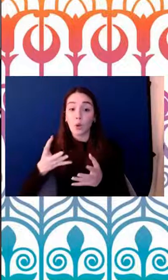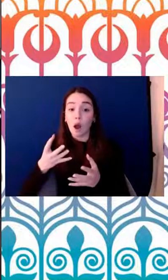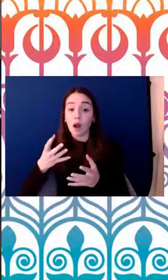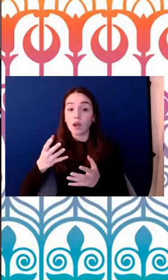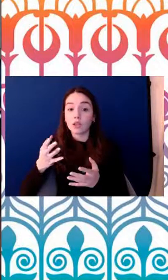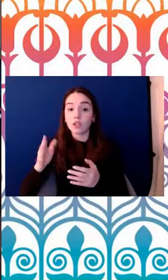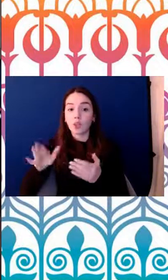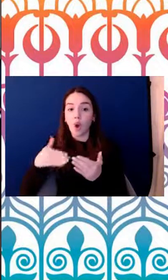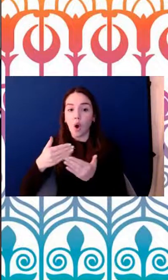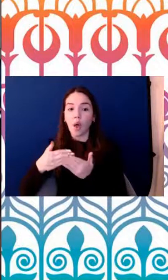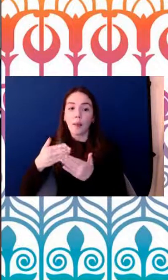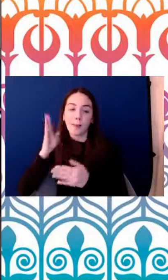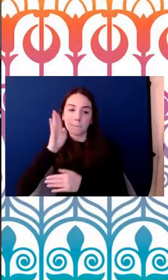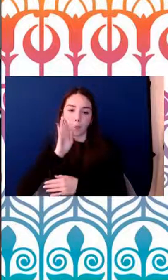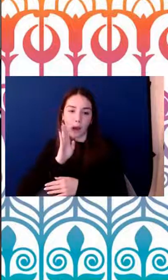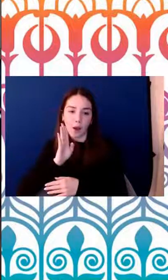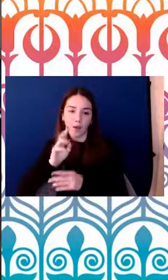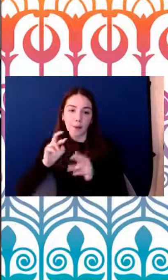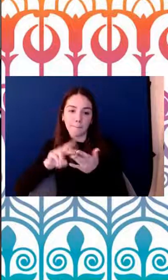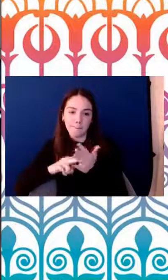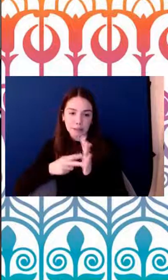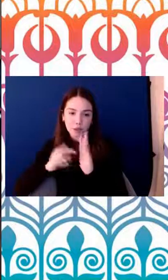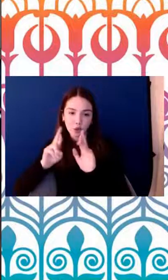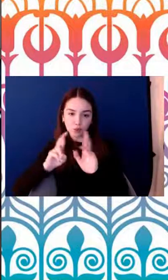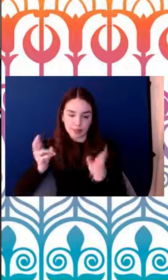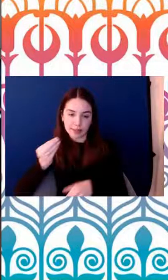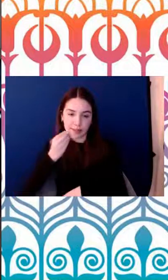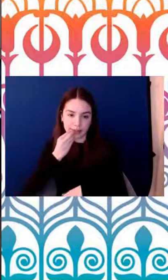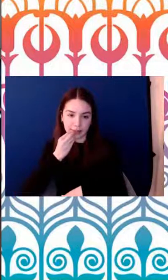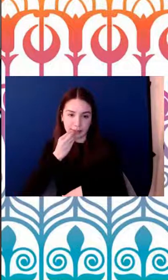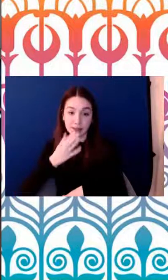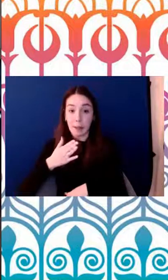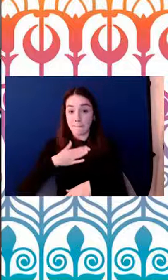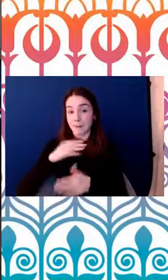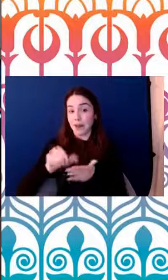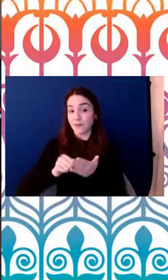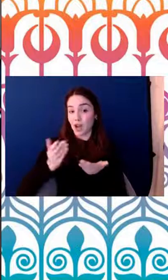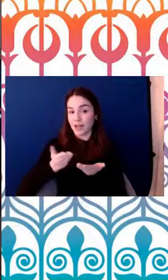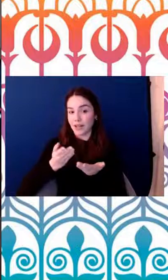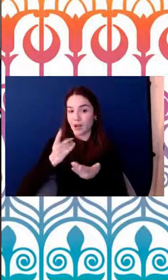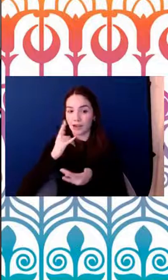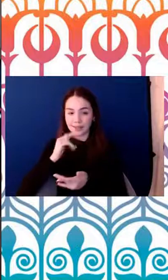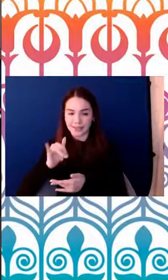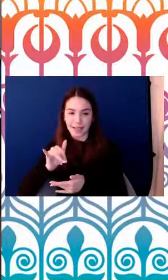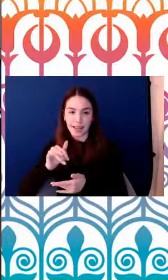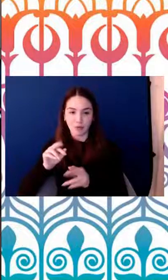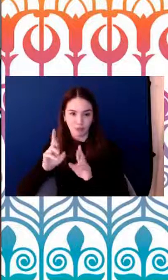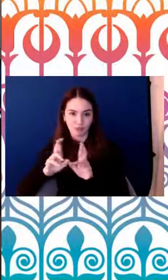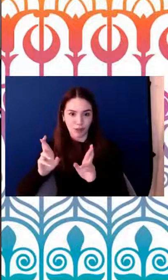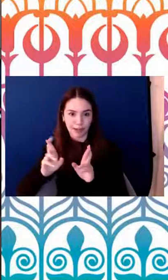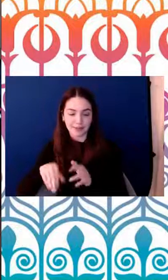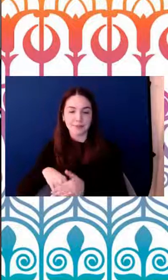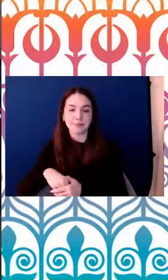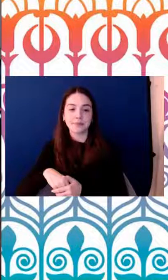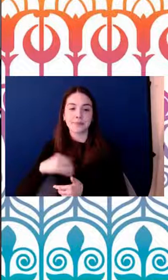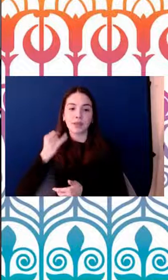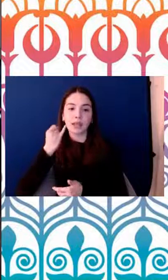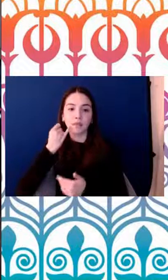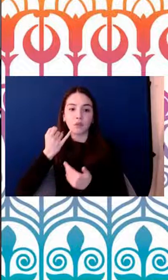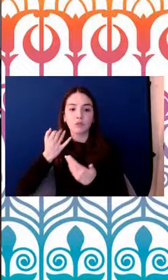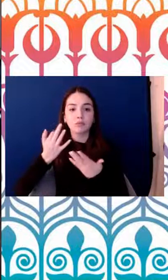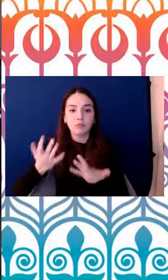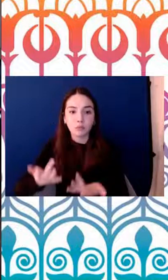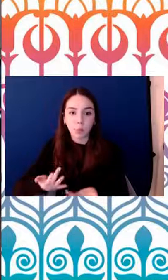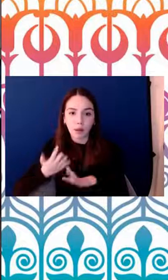ready for you to eat. And that's what mine looks like. You see? Then if you wait too long, it gets